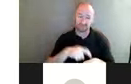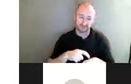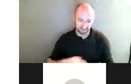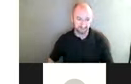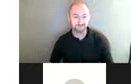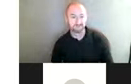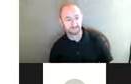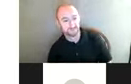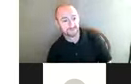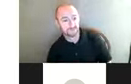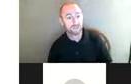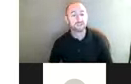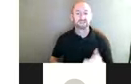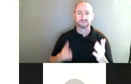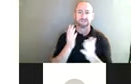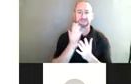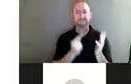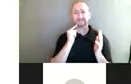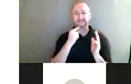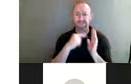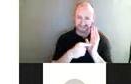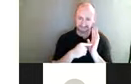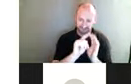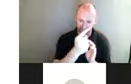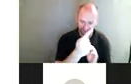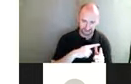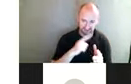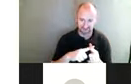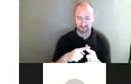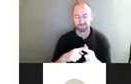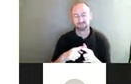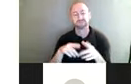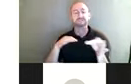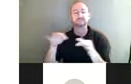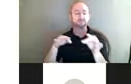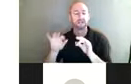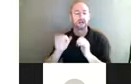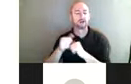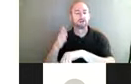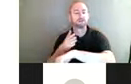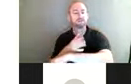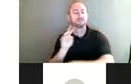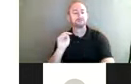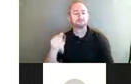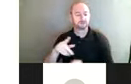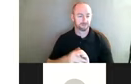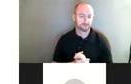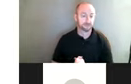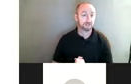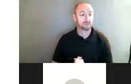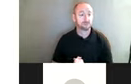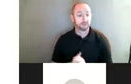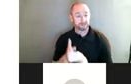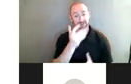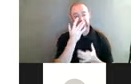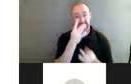really extreme examples I'll show you before we dig into, you know, what makes a better map. This particularly